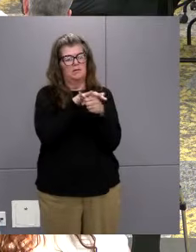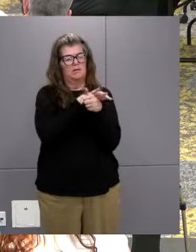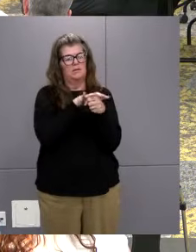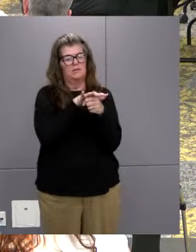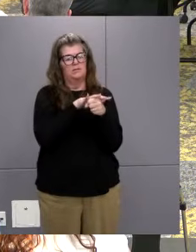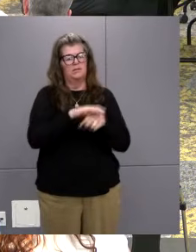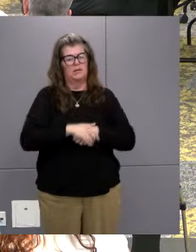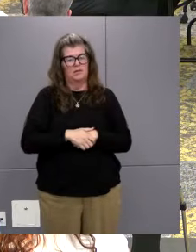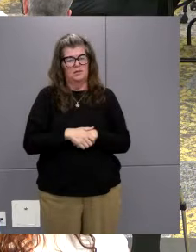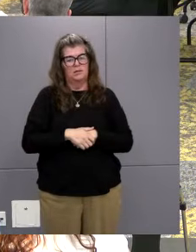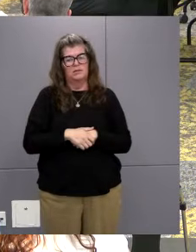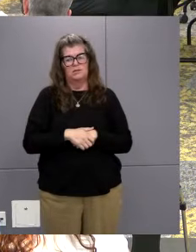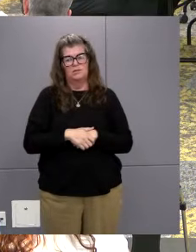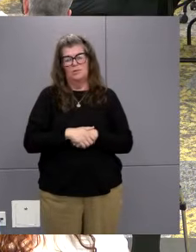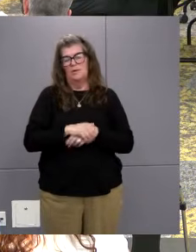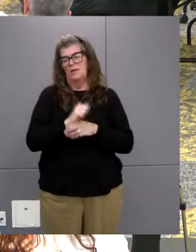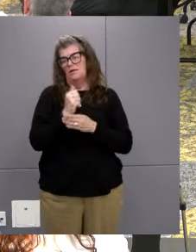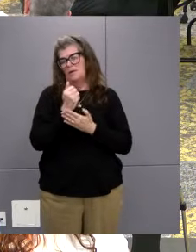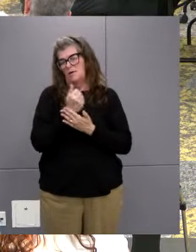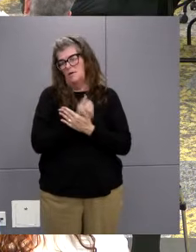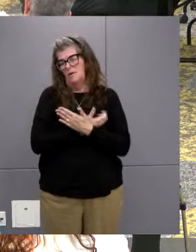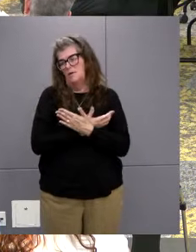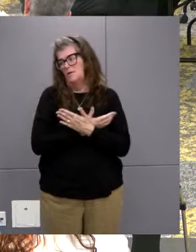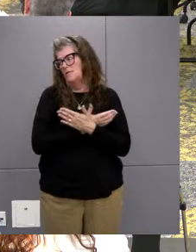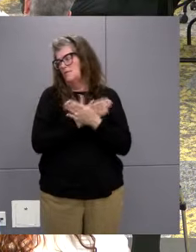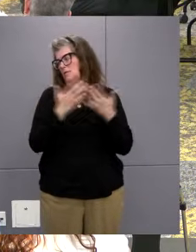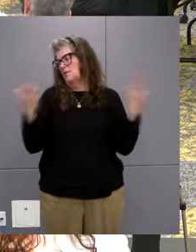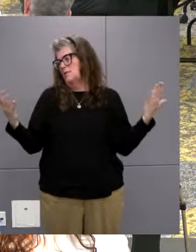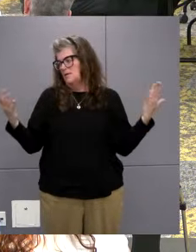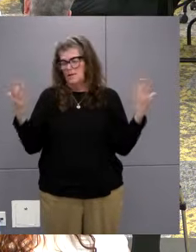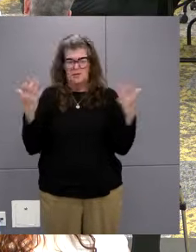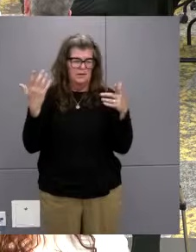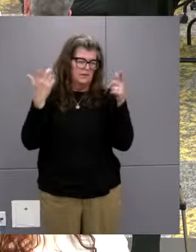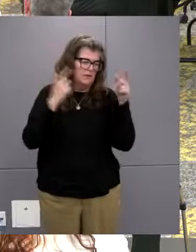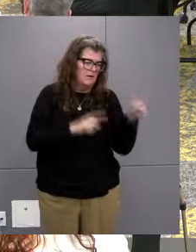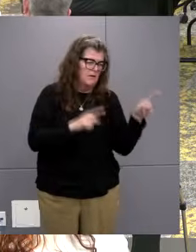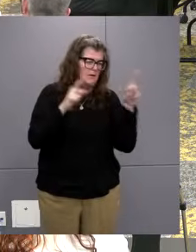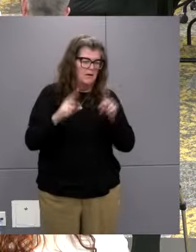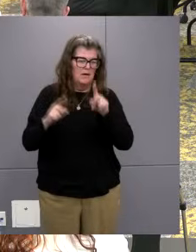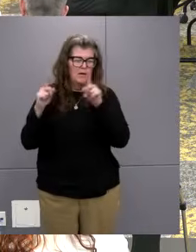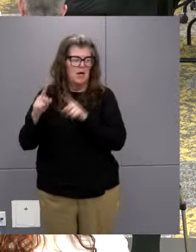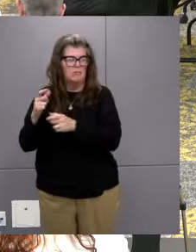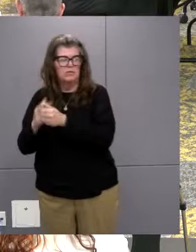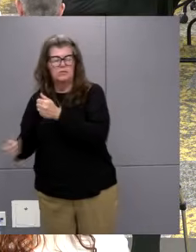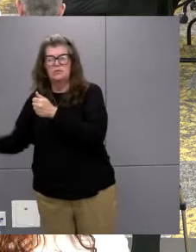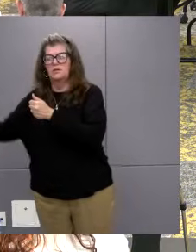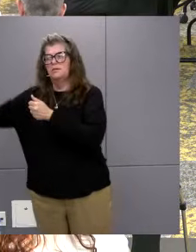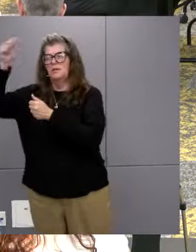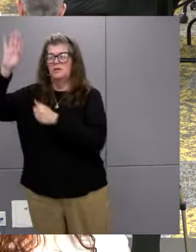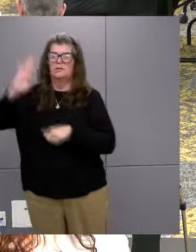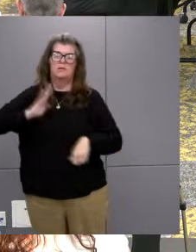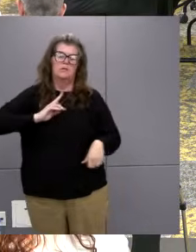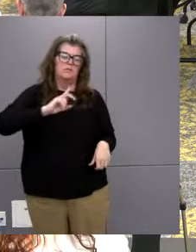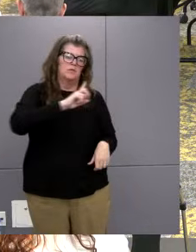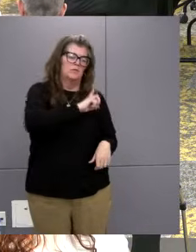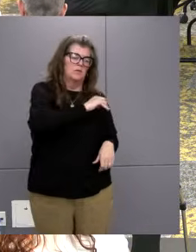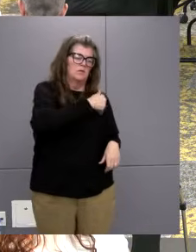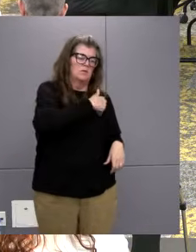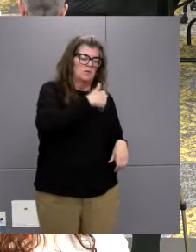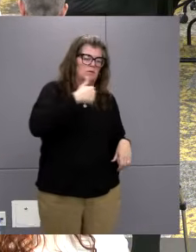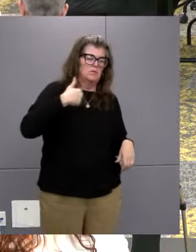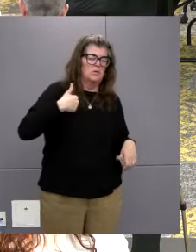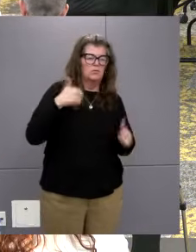the things that happen, by the way, to executives, board members, and other